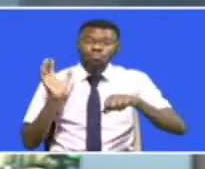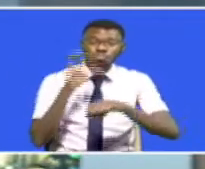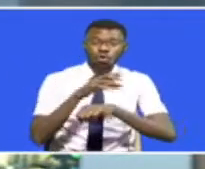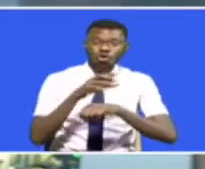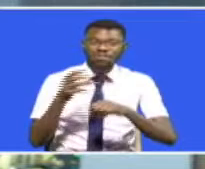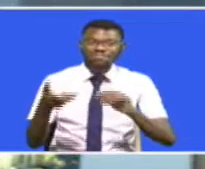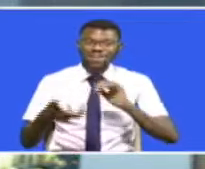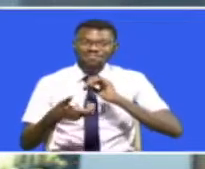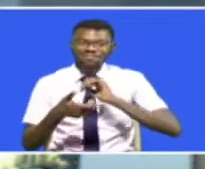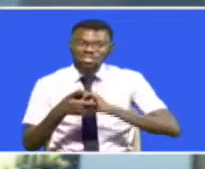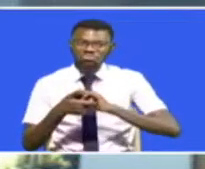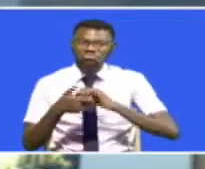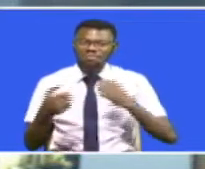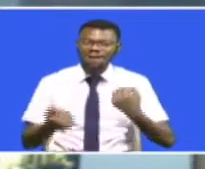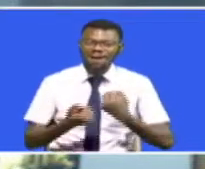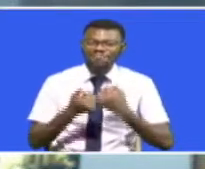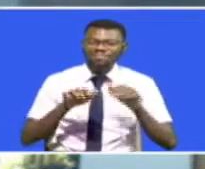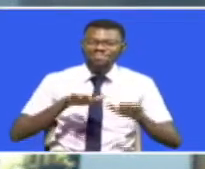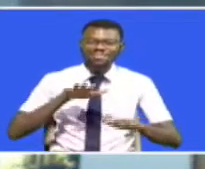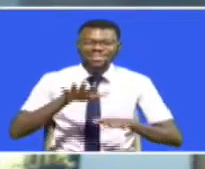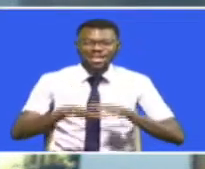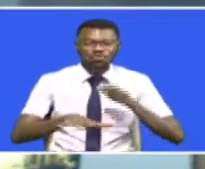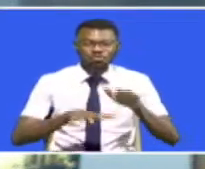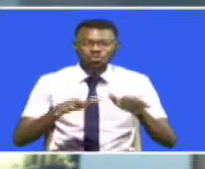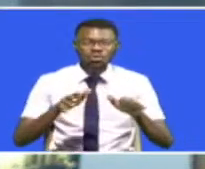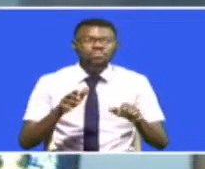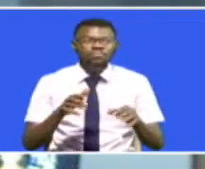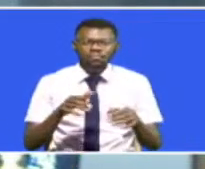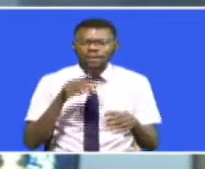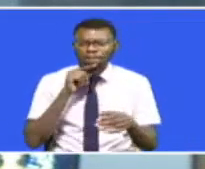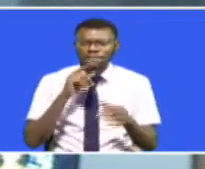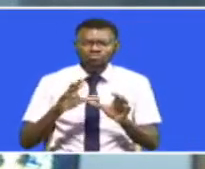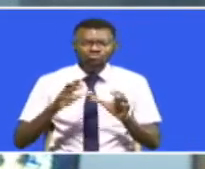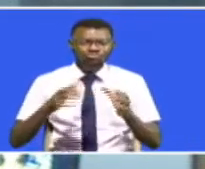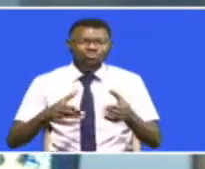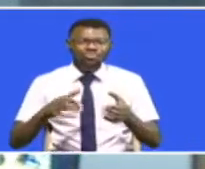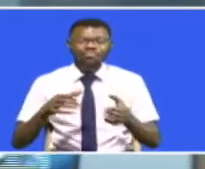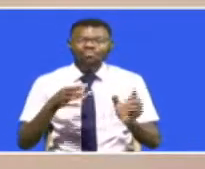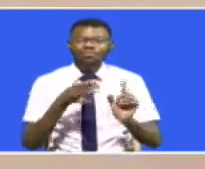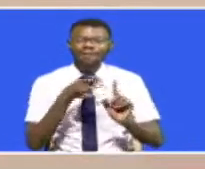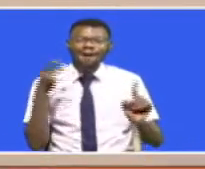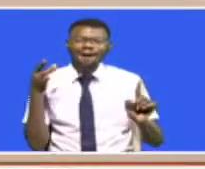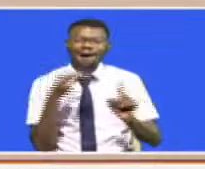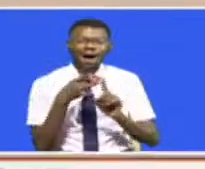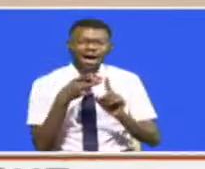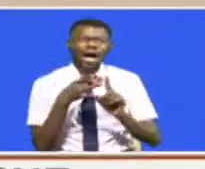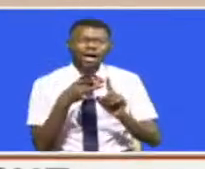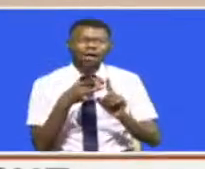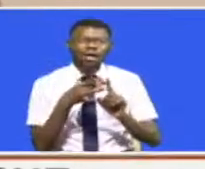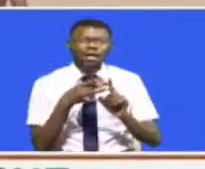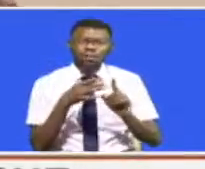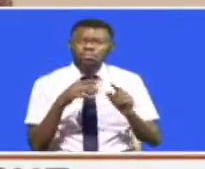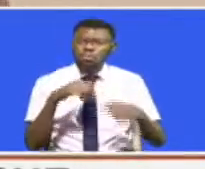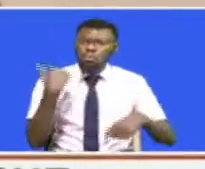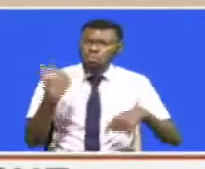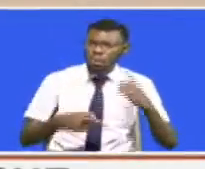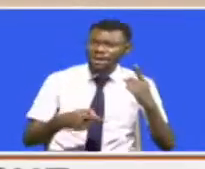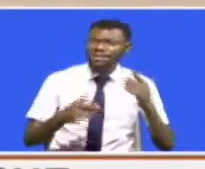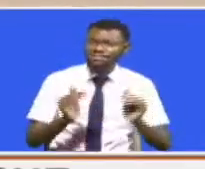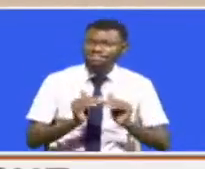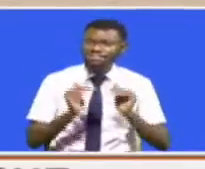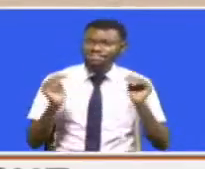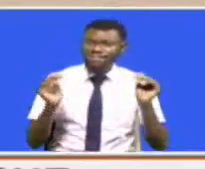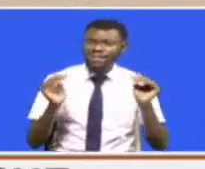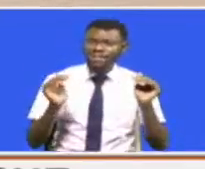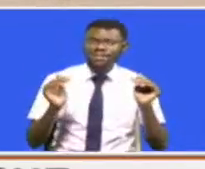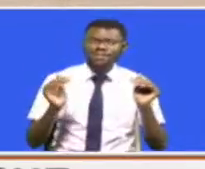League held at the Nyayo National Stadium. In the men's category, the Hunters were in a class of their own after registering two